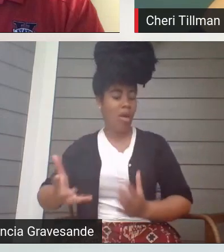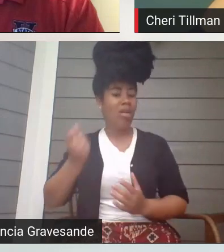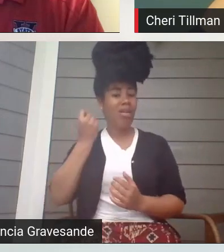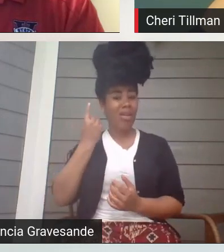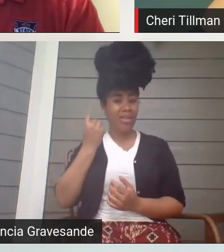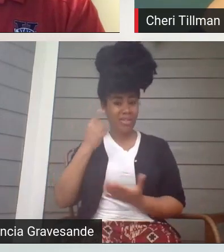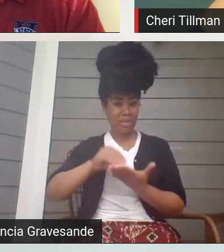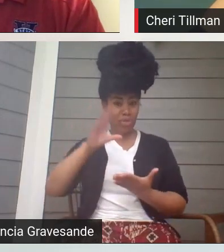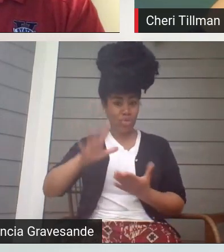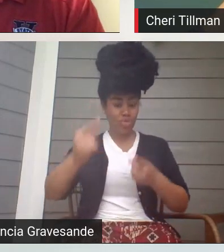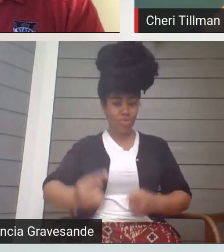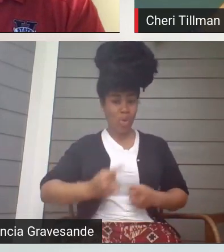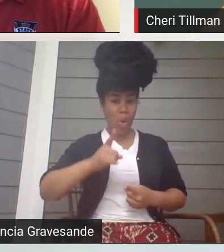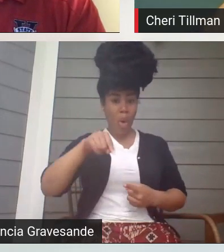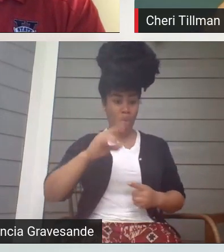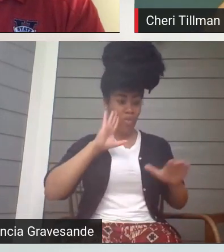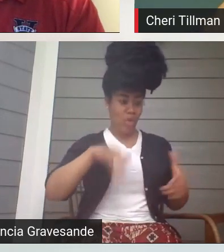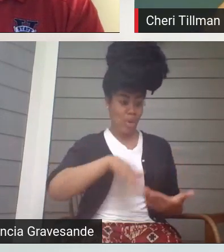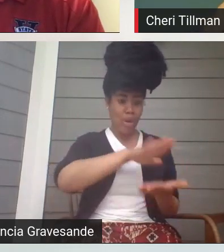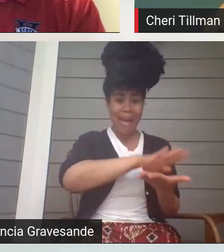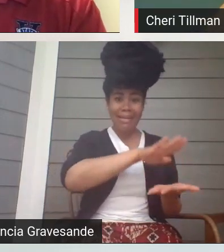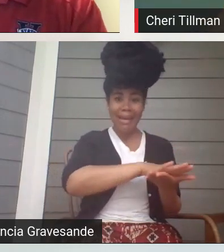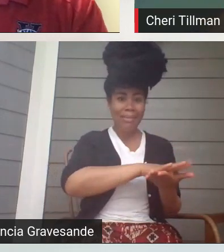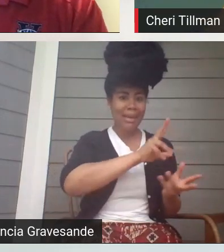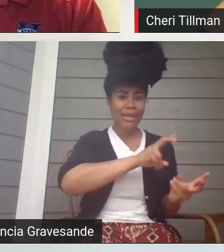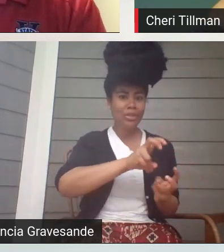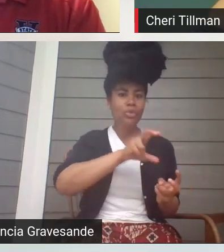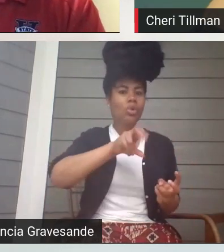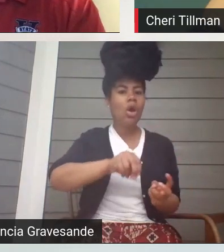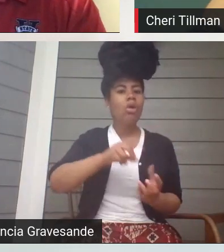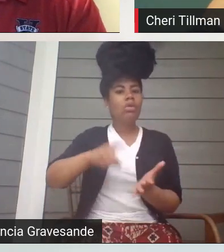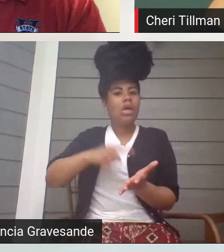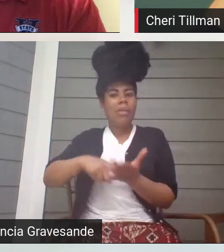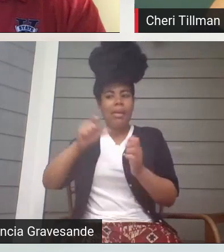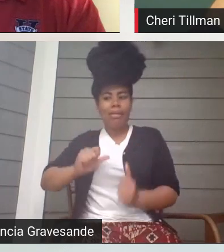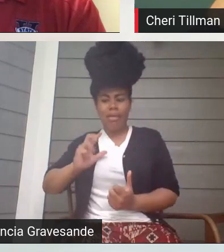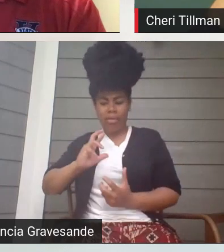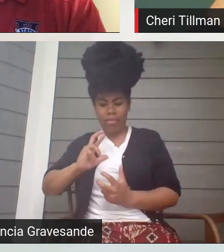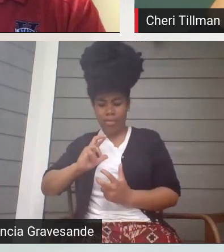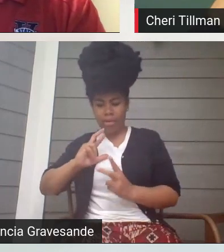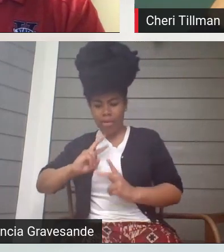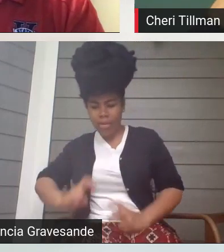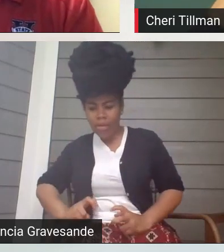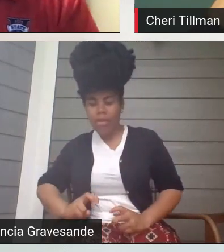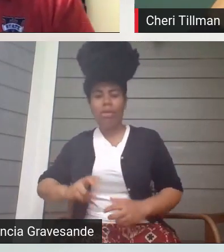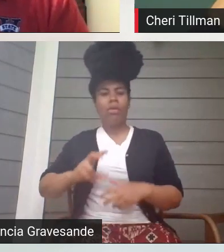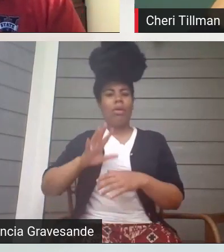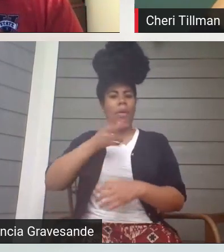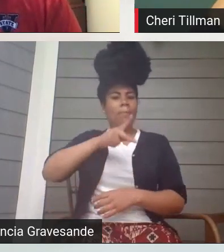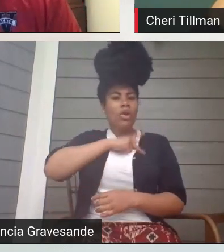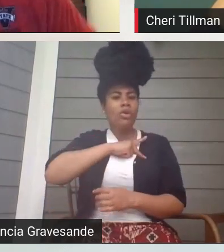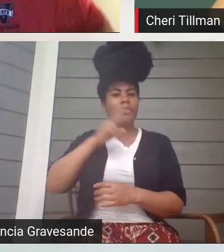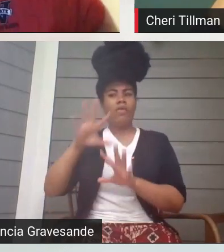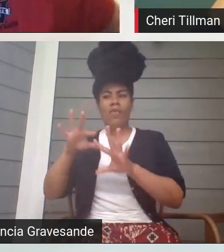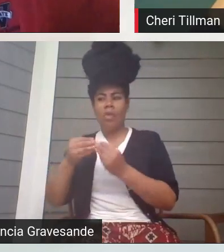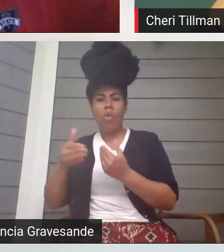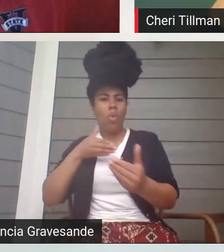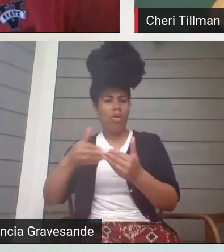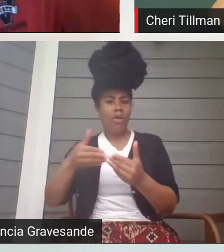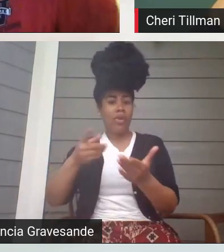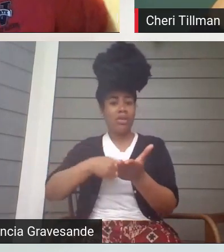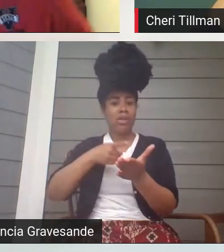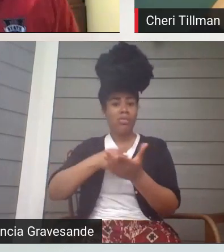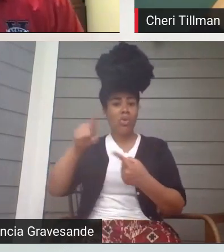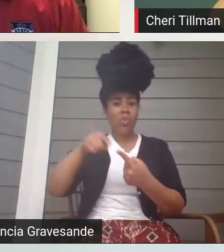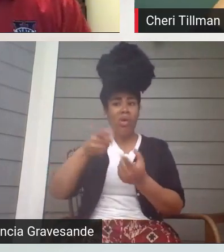academic issues. And a lot of times when we're talking to our students about academic issues, we usually find out there's something else going